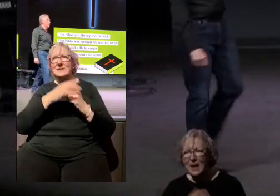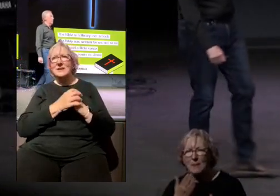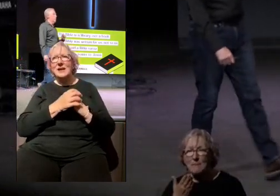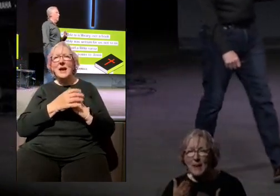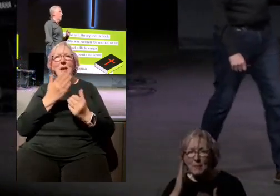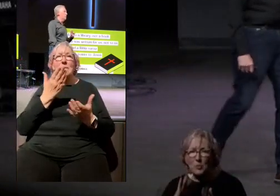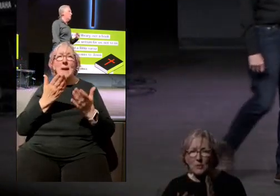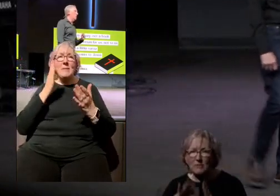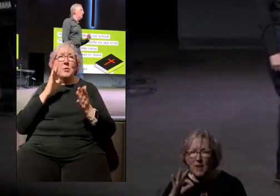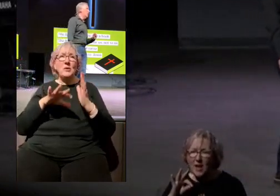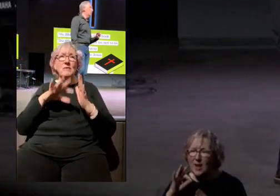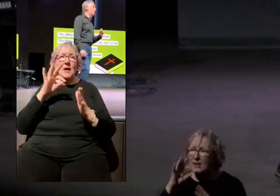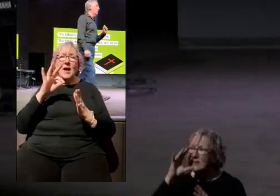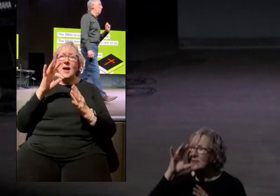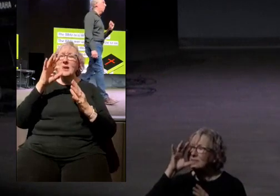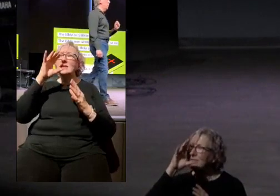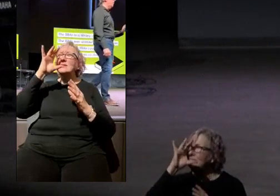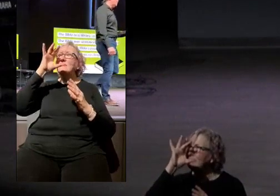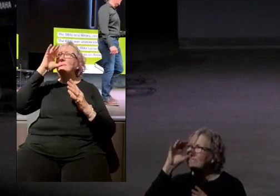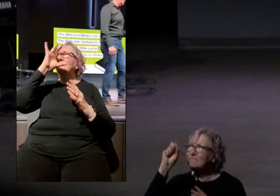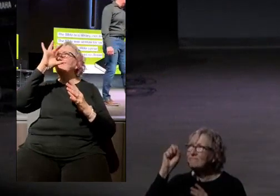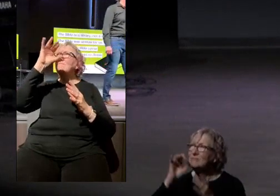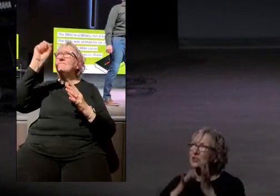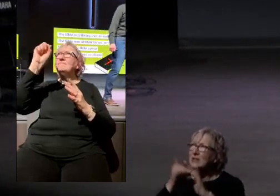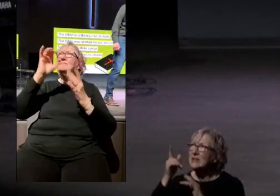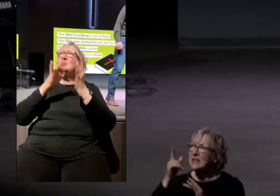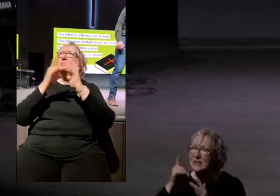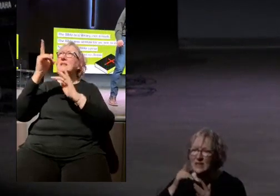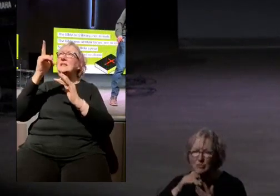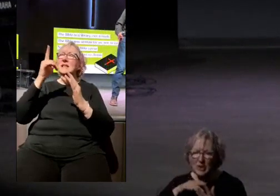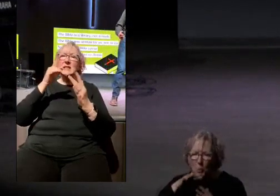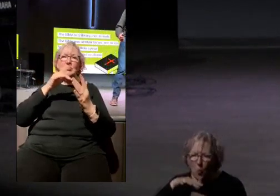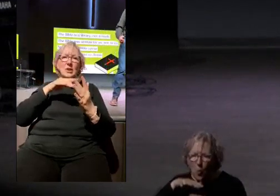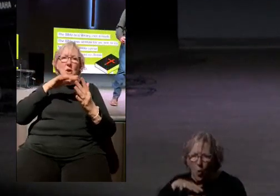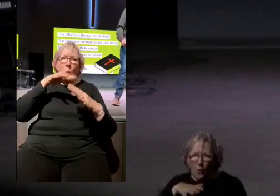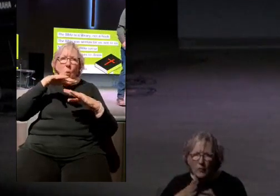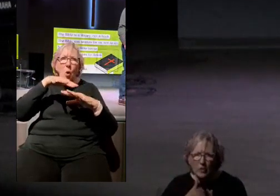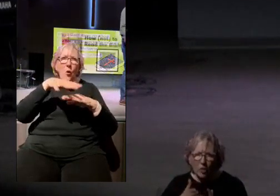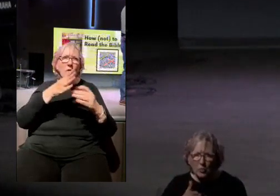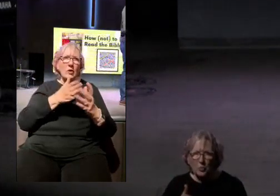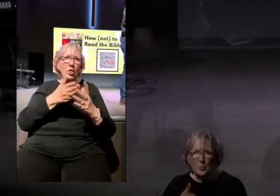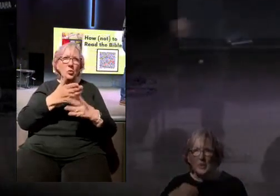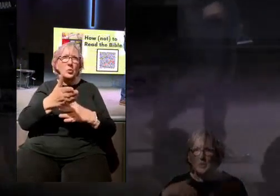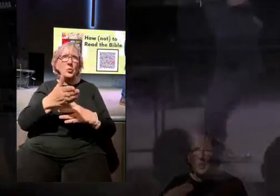of Jesus woven through God's word in a way that will change your life.